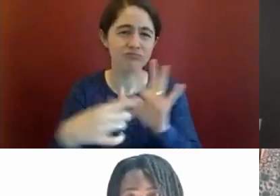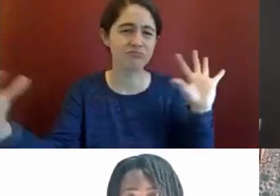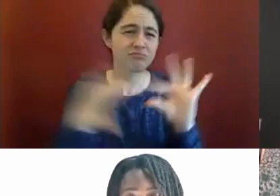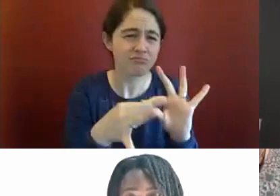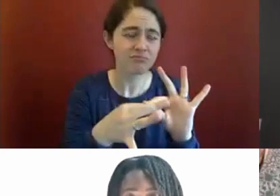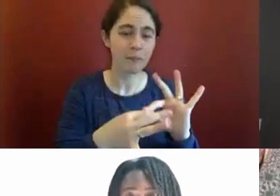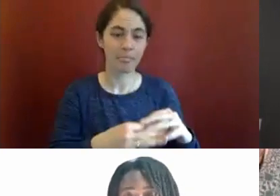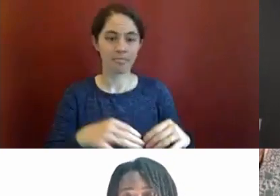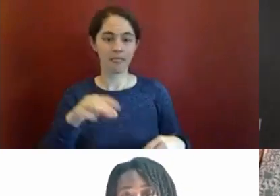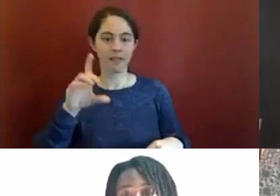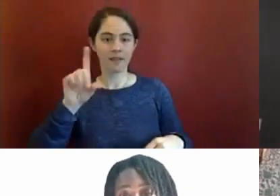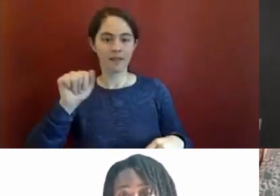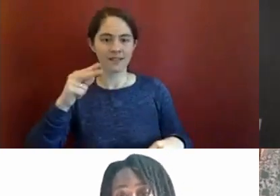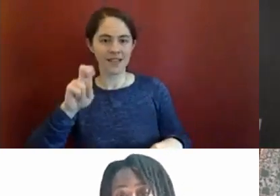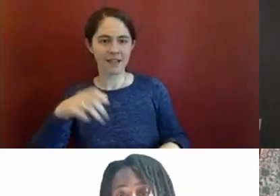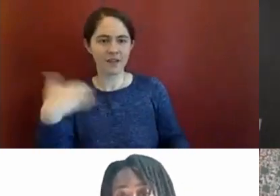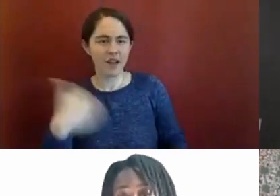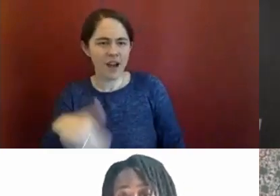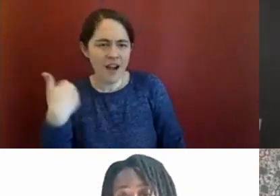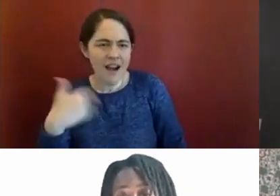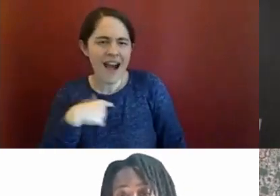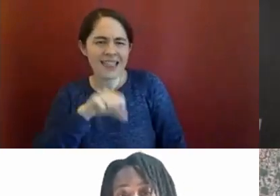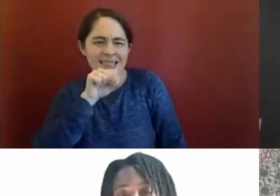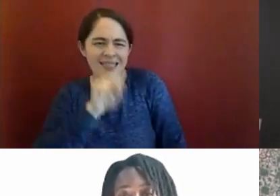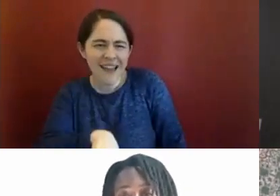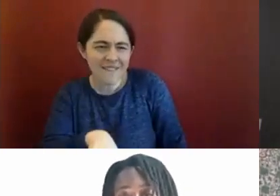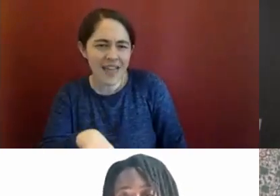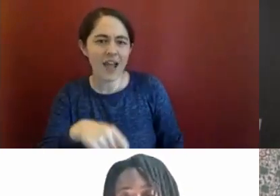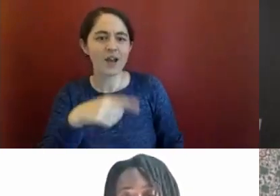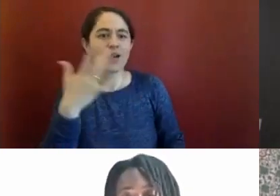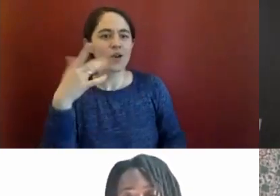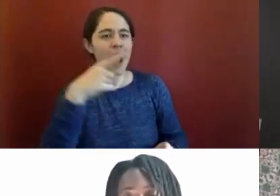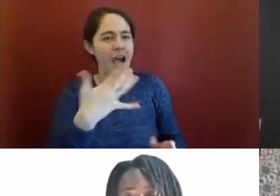cadet program, but why you said yes to coming back as a teacher.